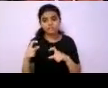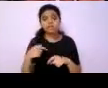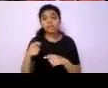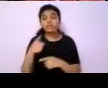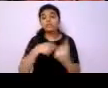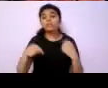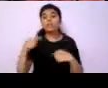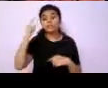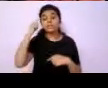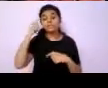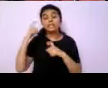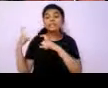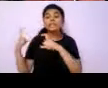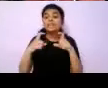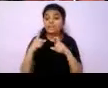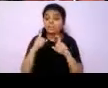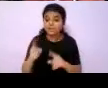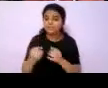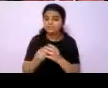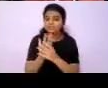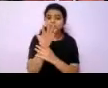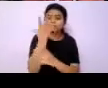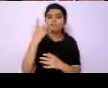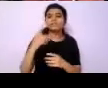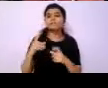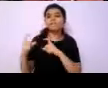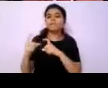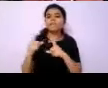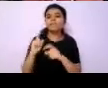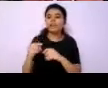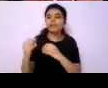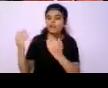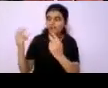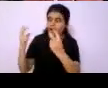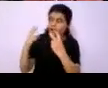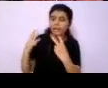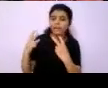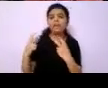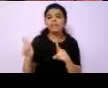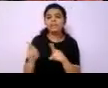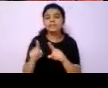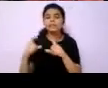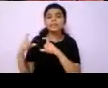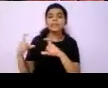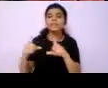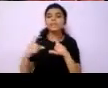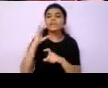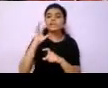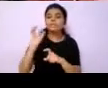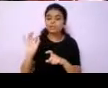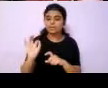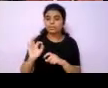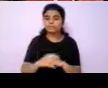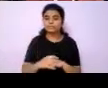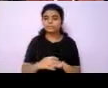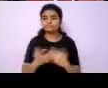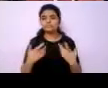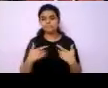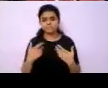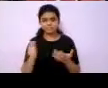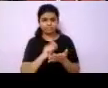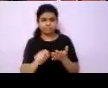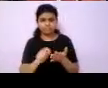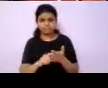need care to flourish. The fully normative sense of care, which in my writings